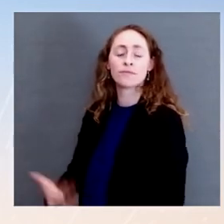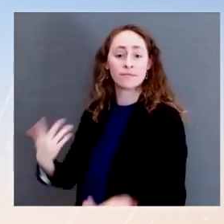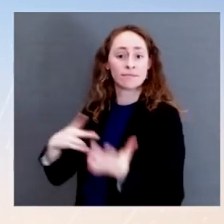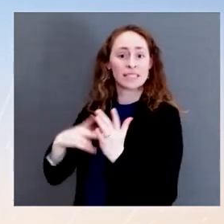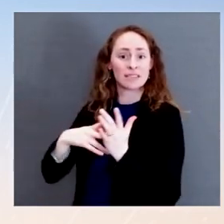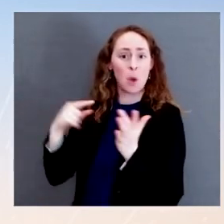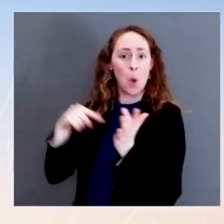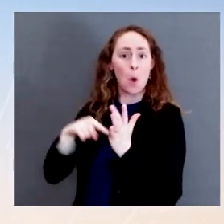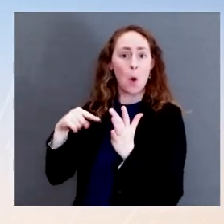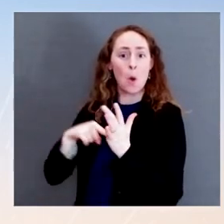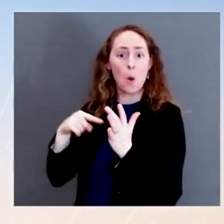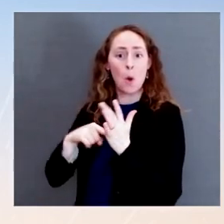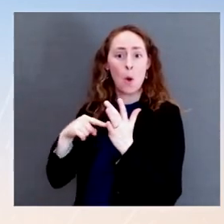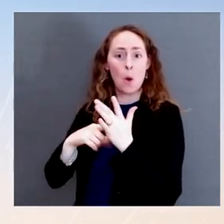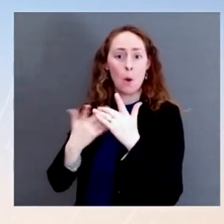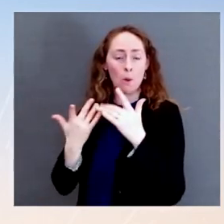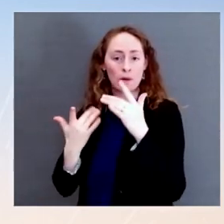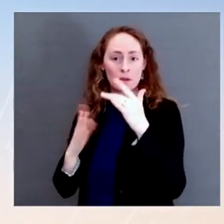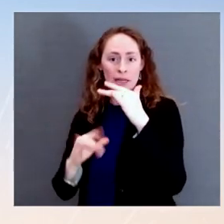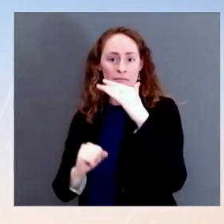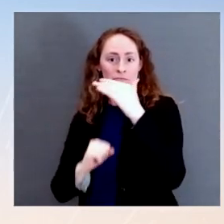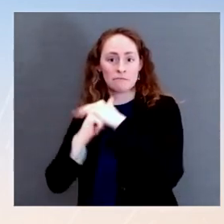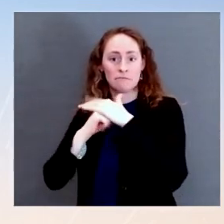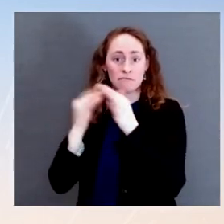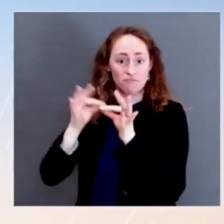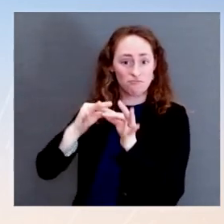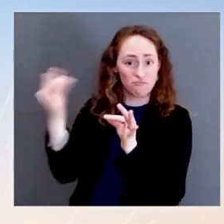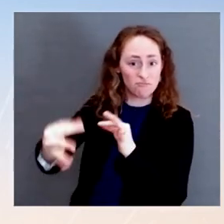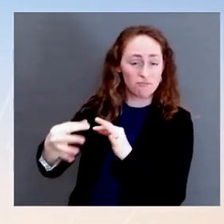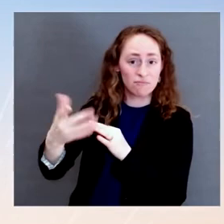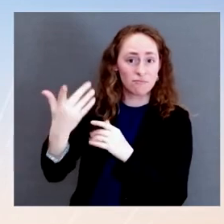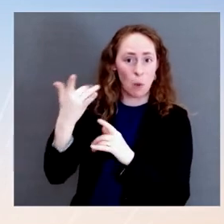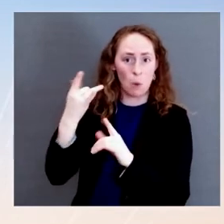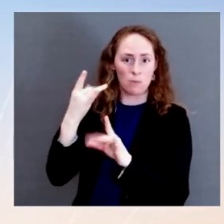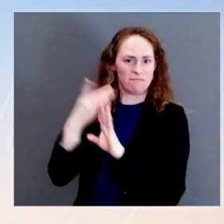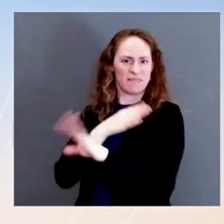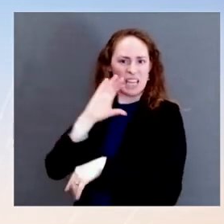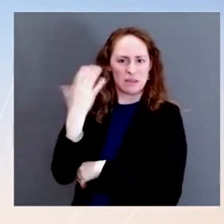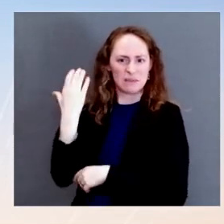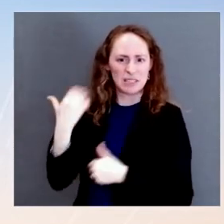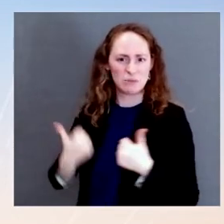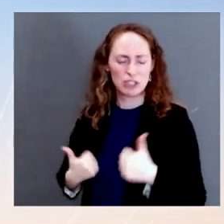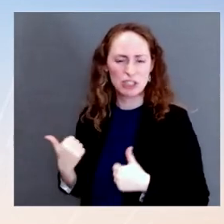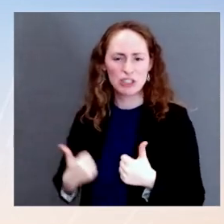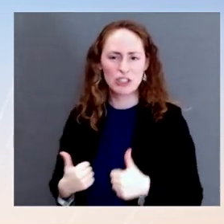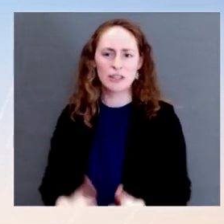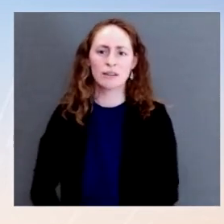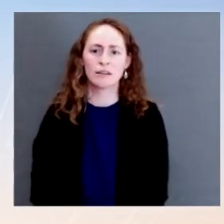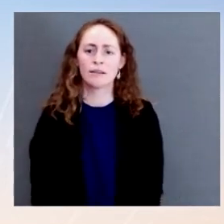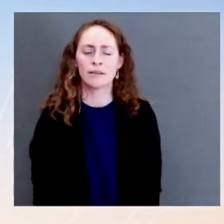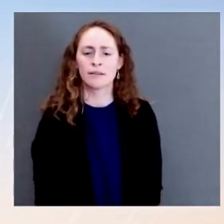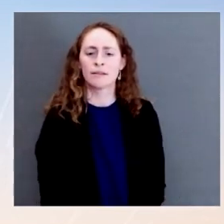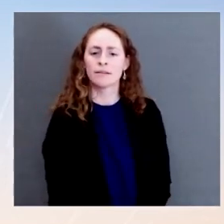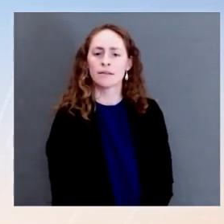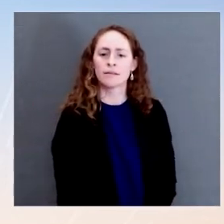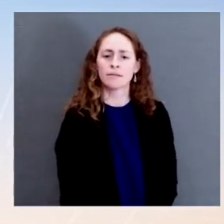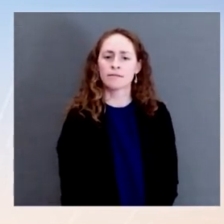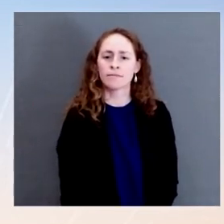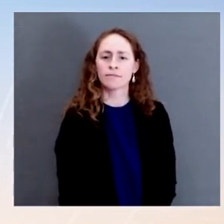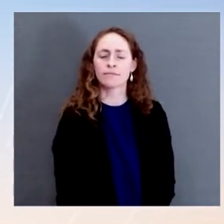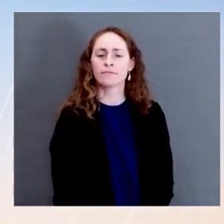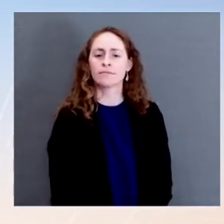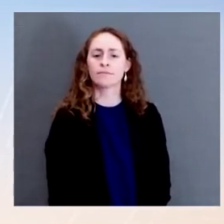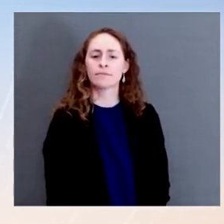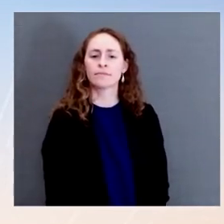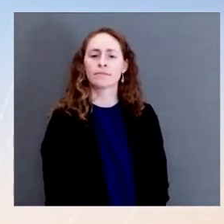have many conversations and briefings between now and Christmas. So we're just encouraged by Leader Schumer's effort to move this